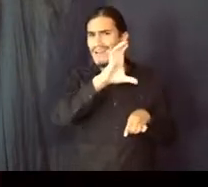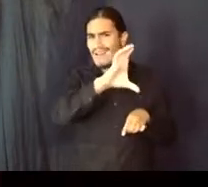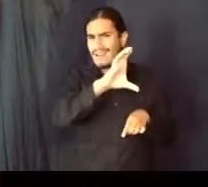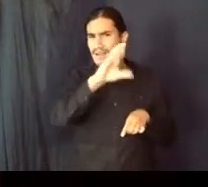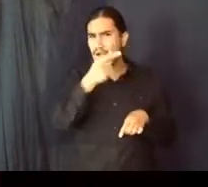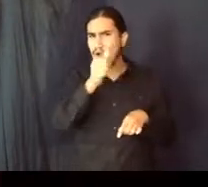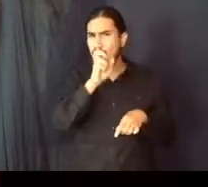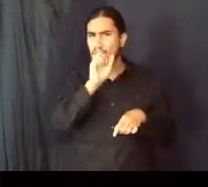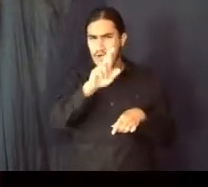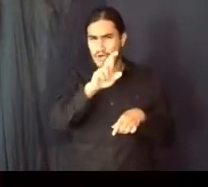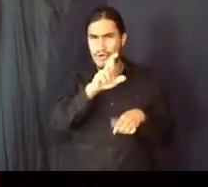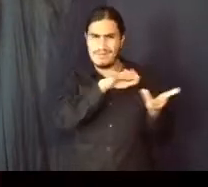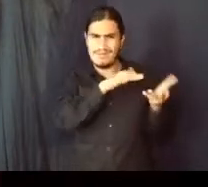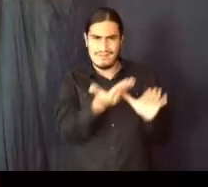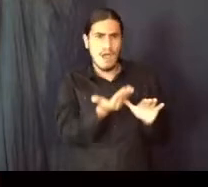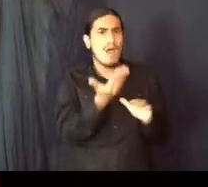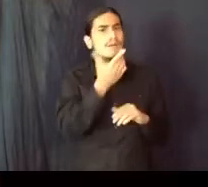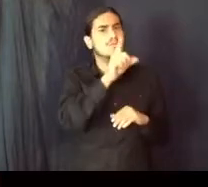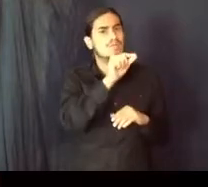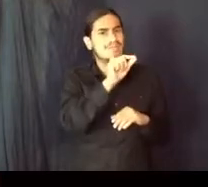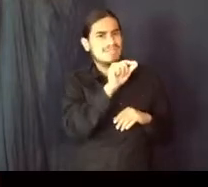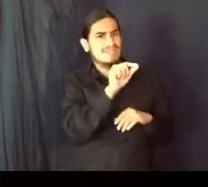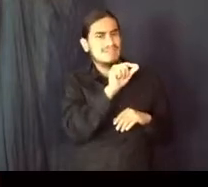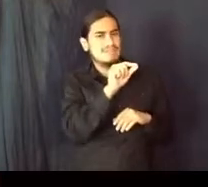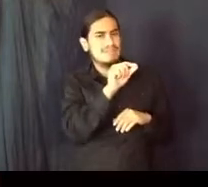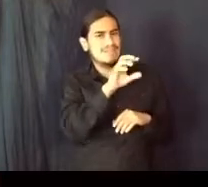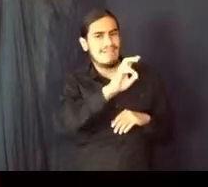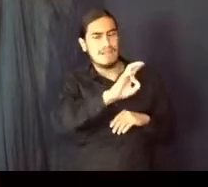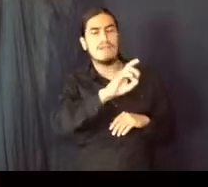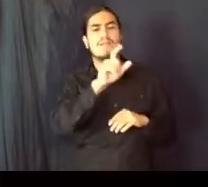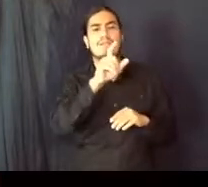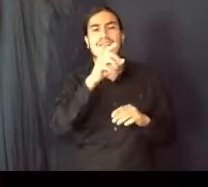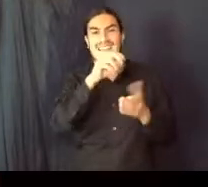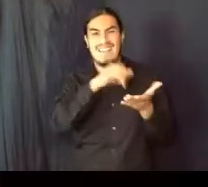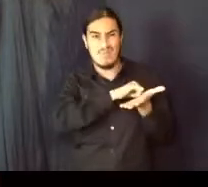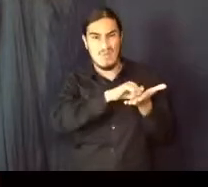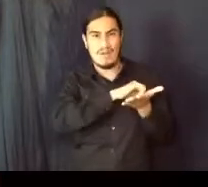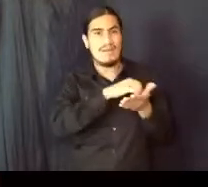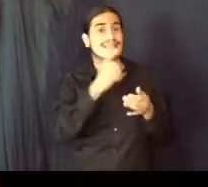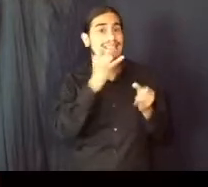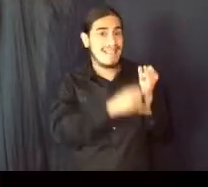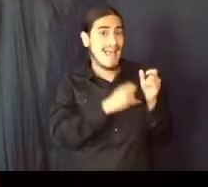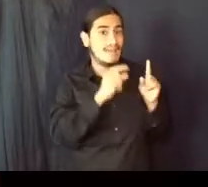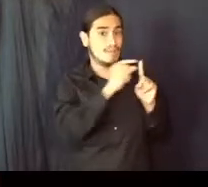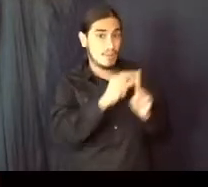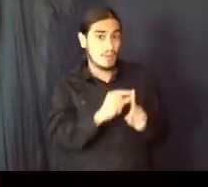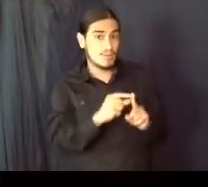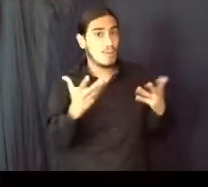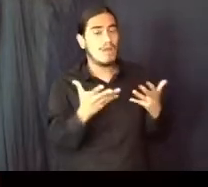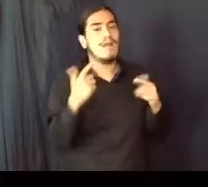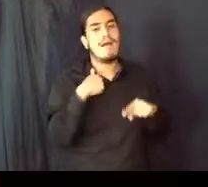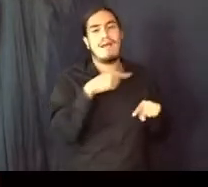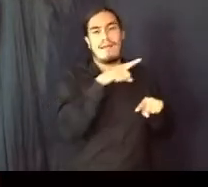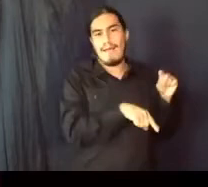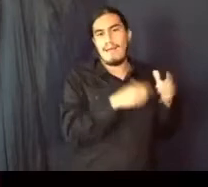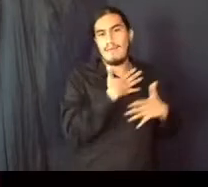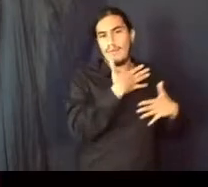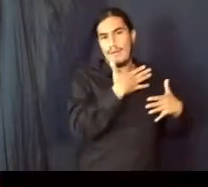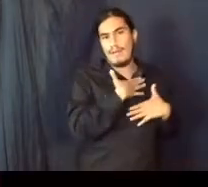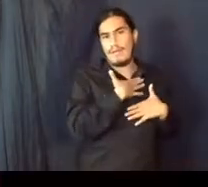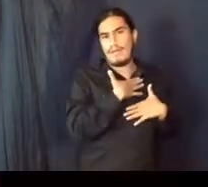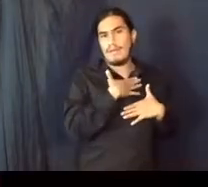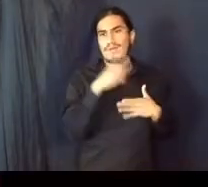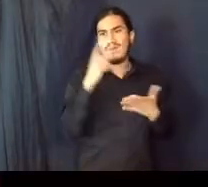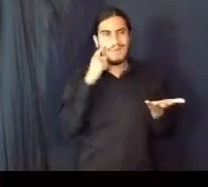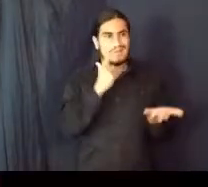7th, 2014 in New York. His last words were, "I can't breathe." Think of the killing by police of Samuel